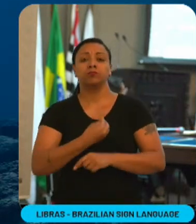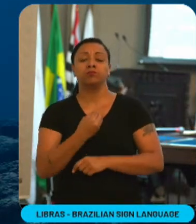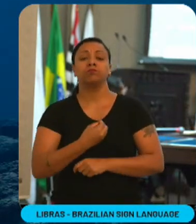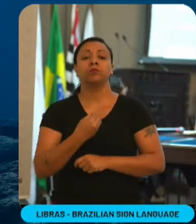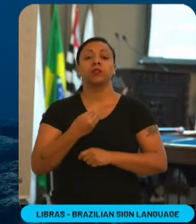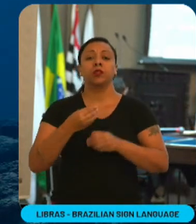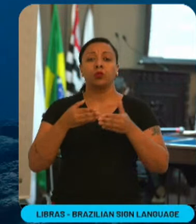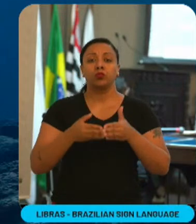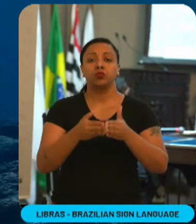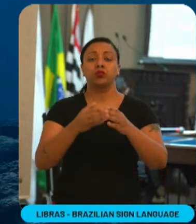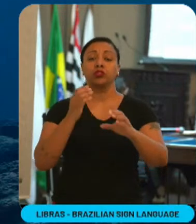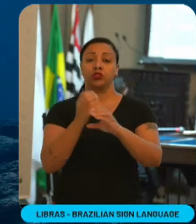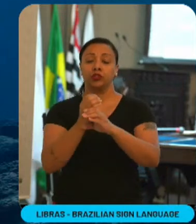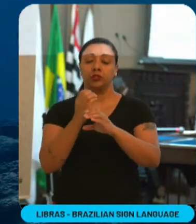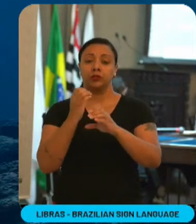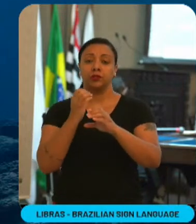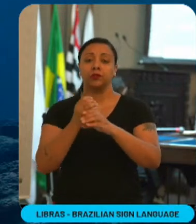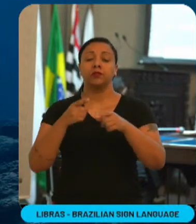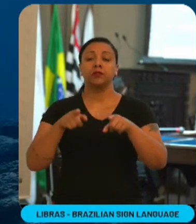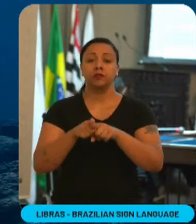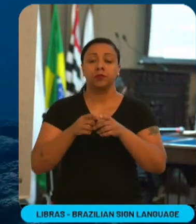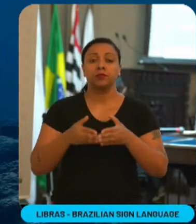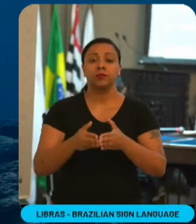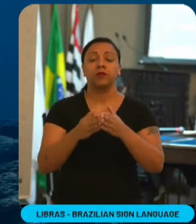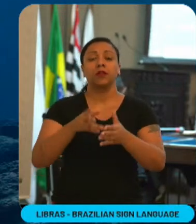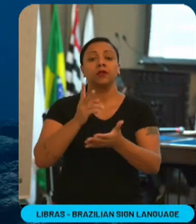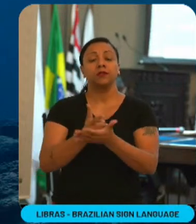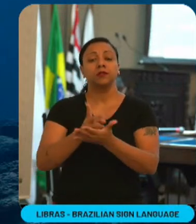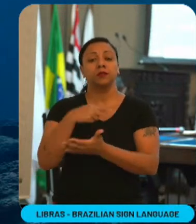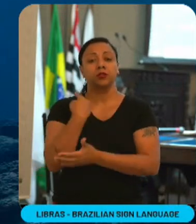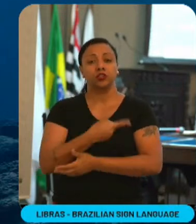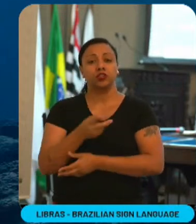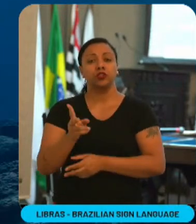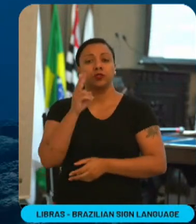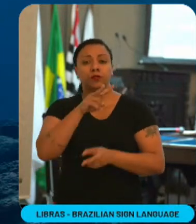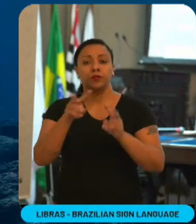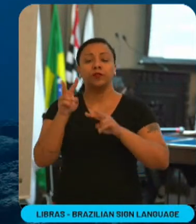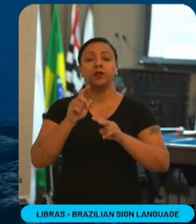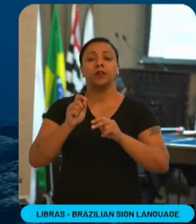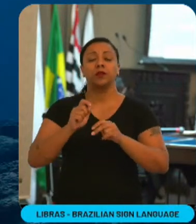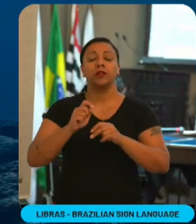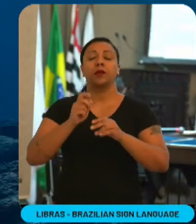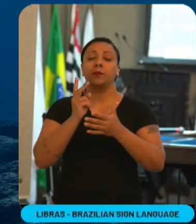biology, physics, chemistry, the hard sciences, naval